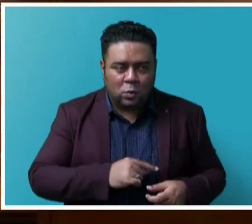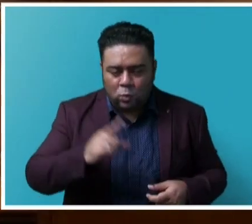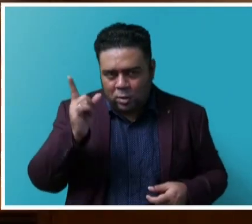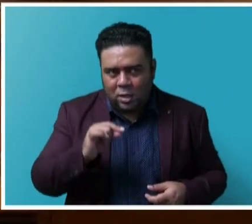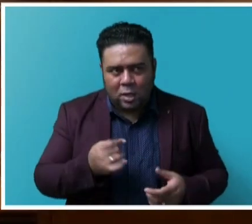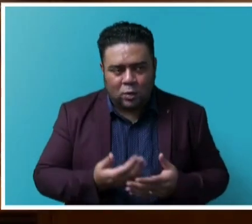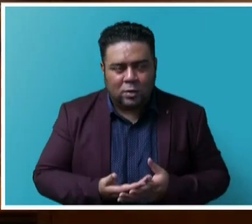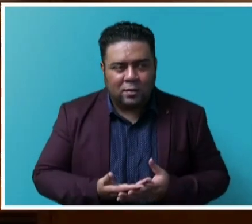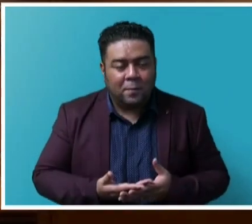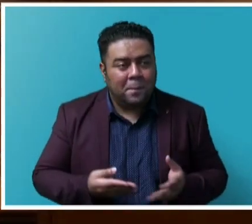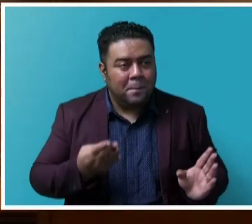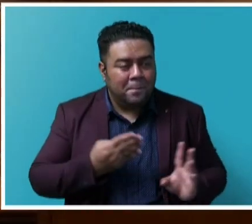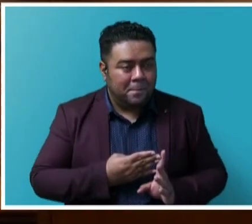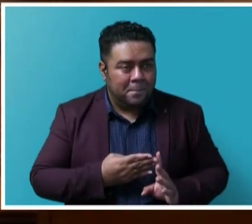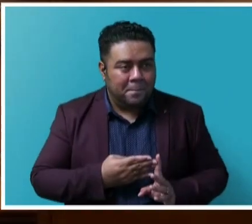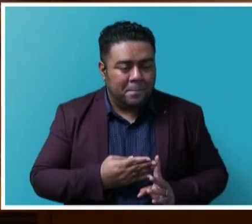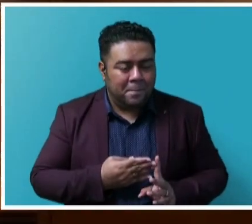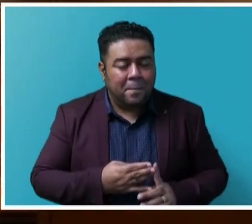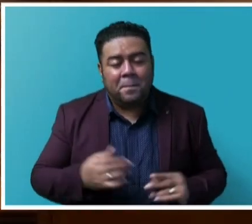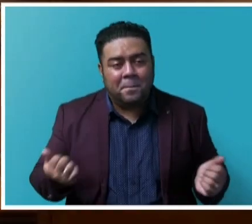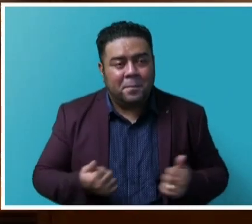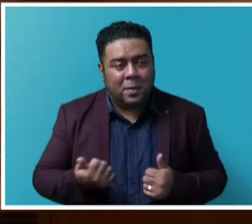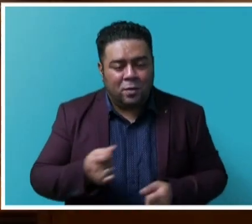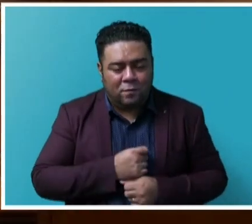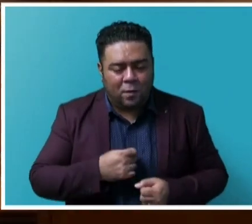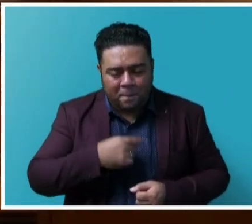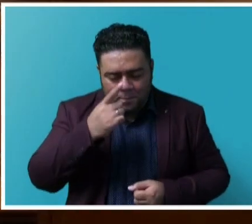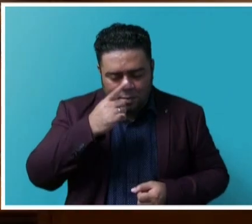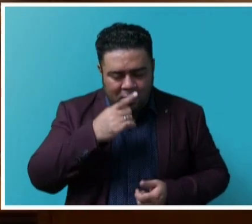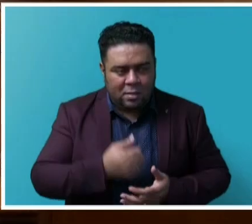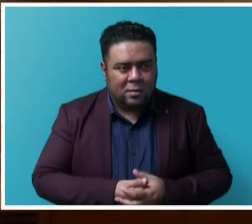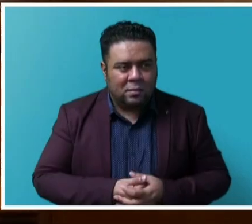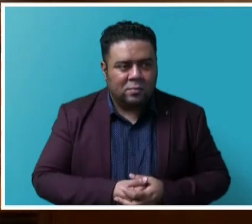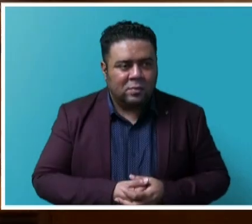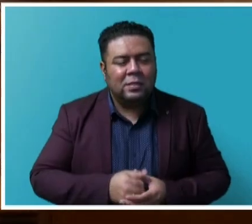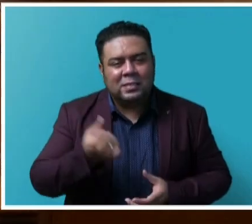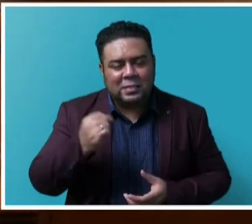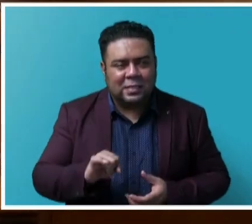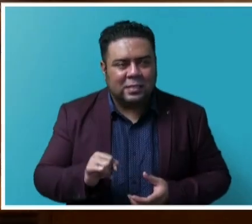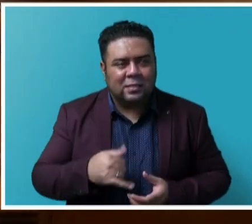fact that many of our people are still left out,